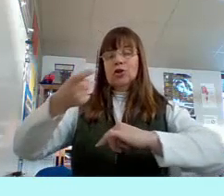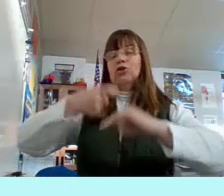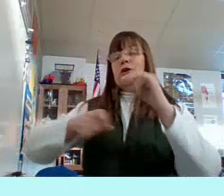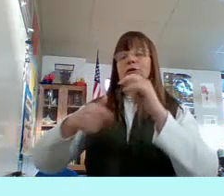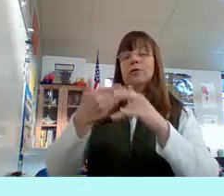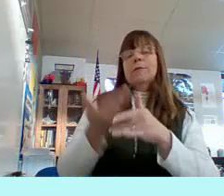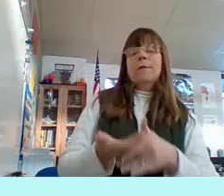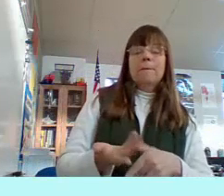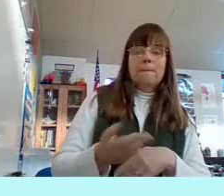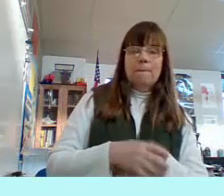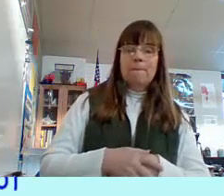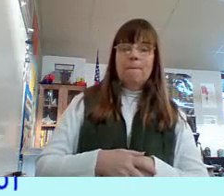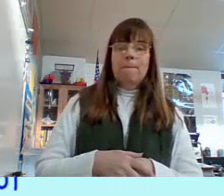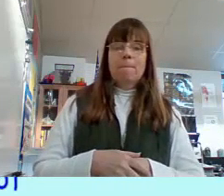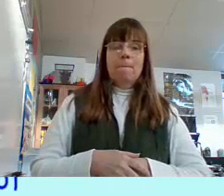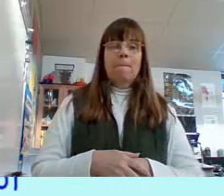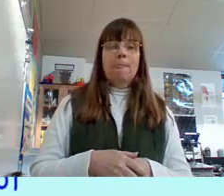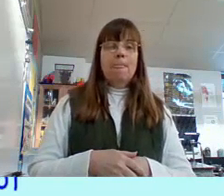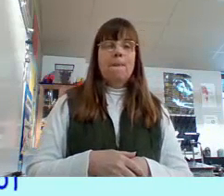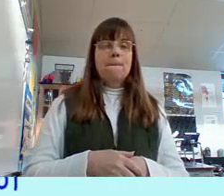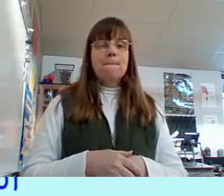raw.